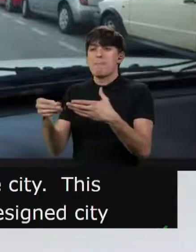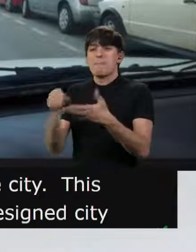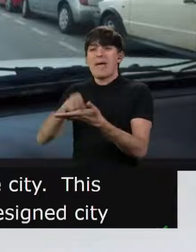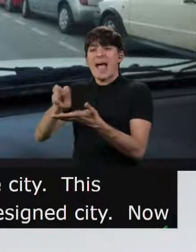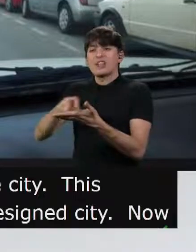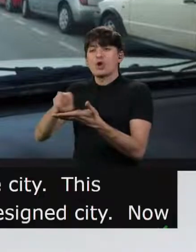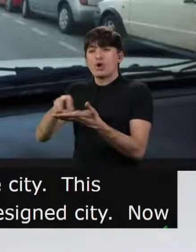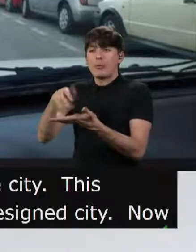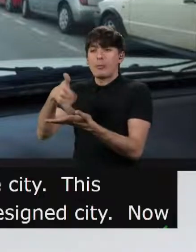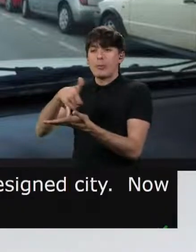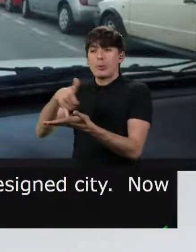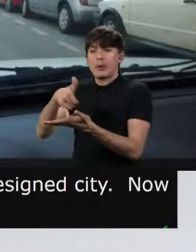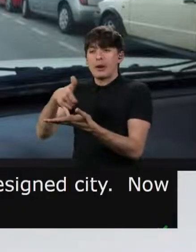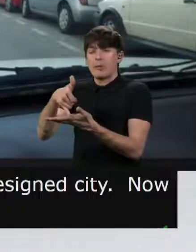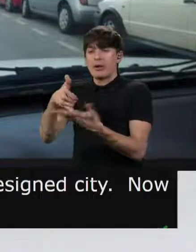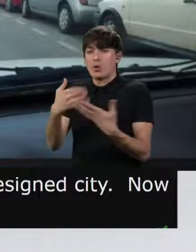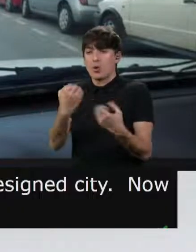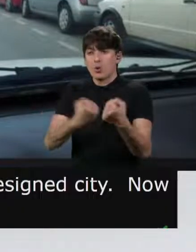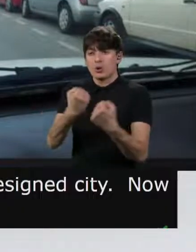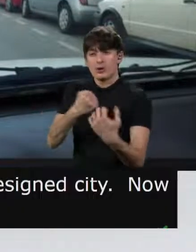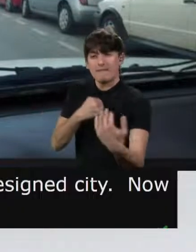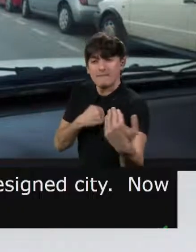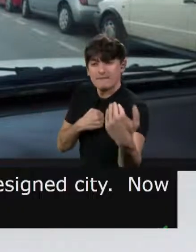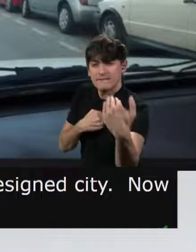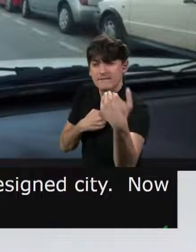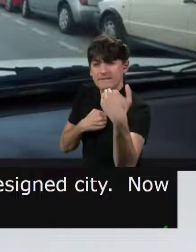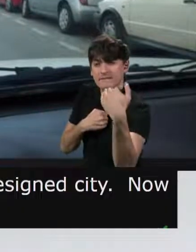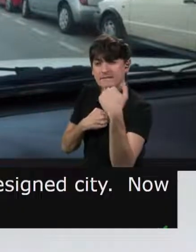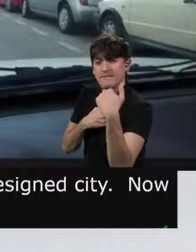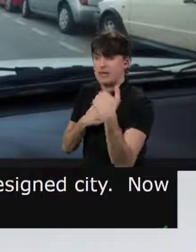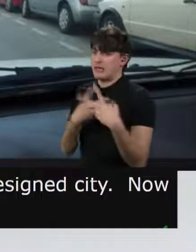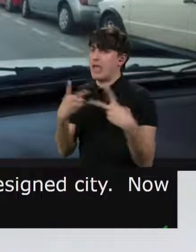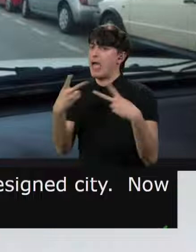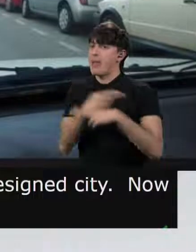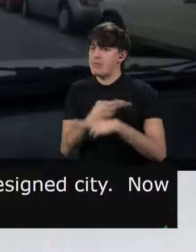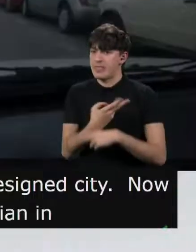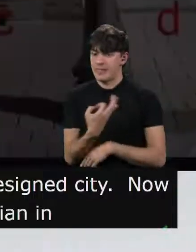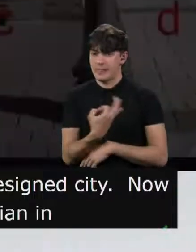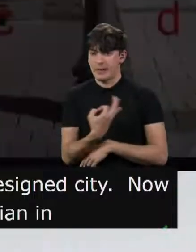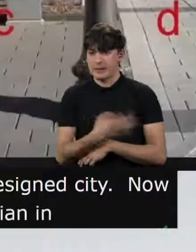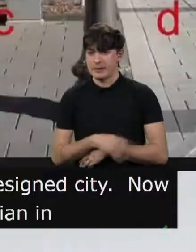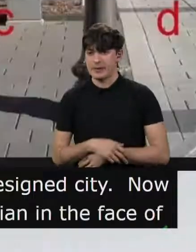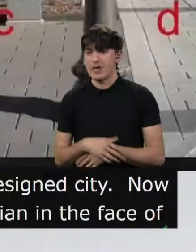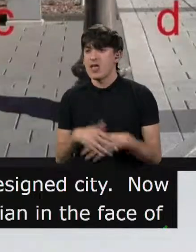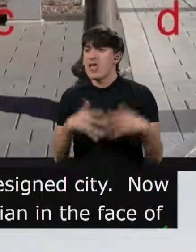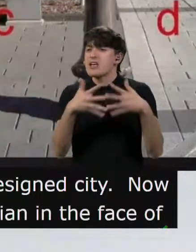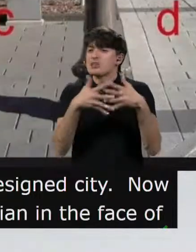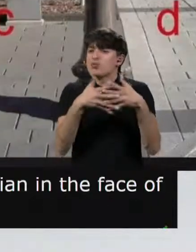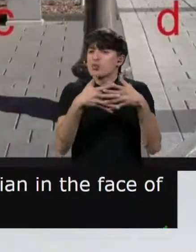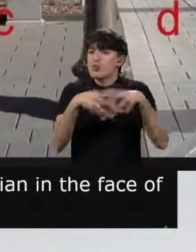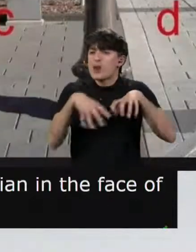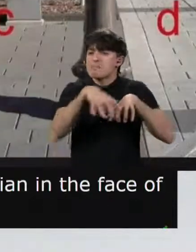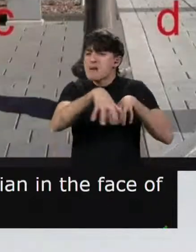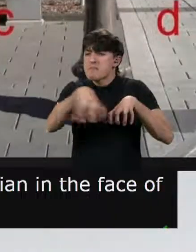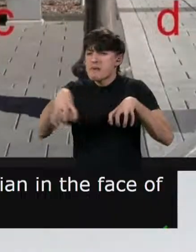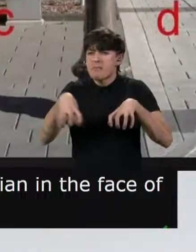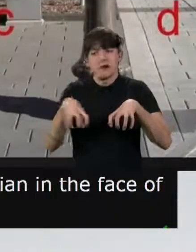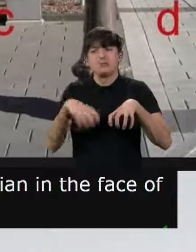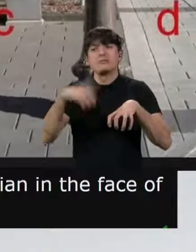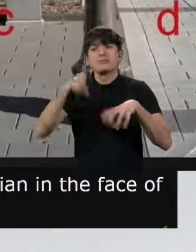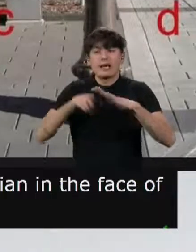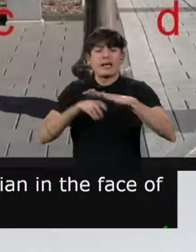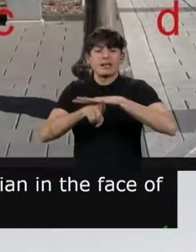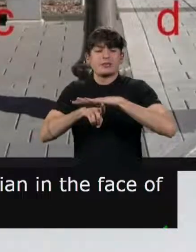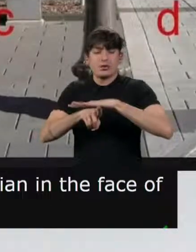That vulnerable pedestrian in the face of the vehicle that is coming ahead, we need to take that